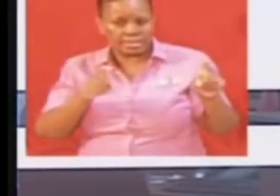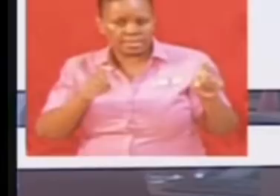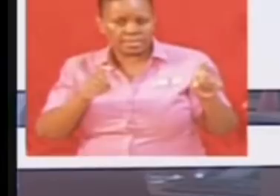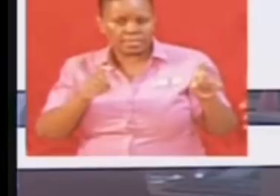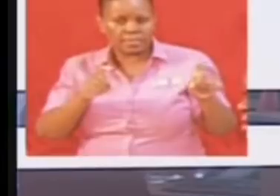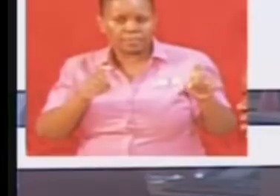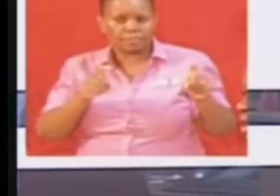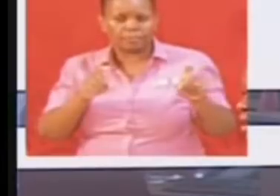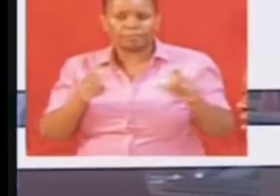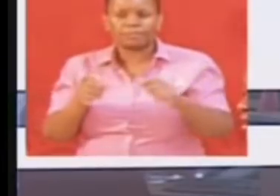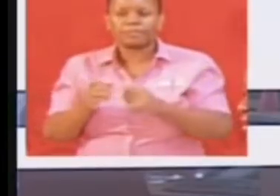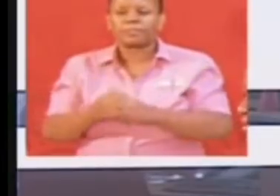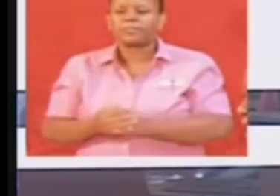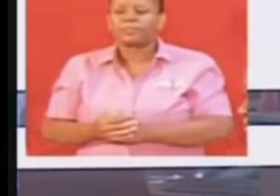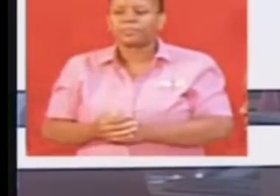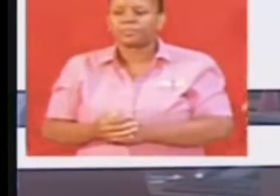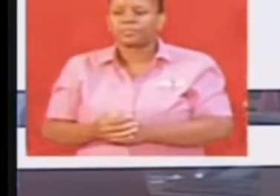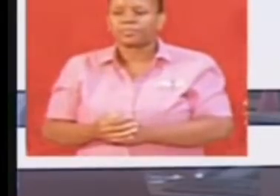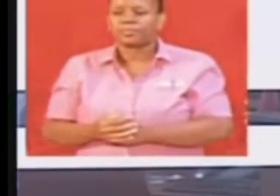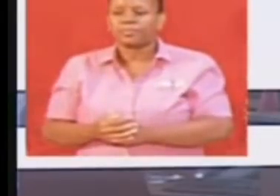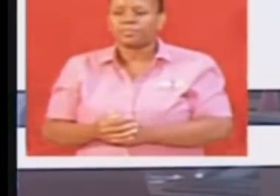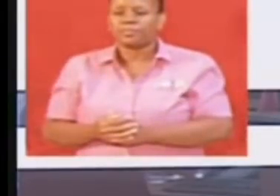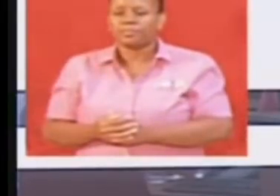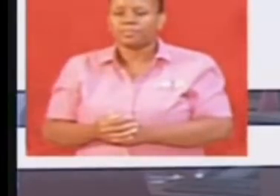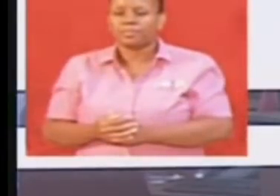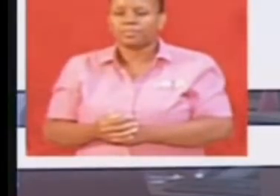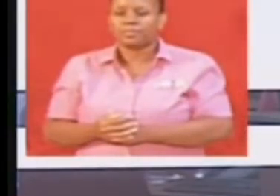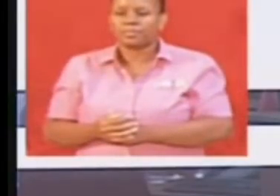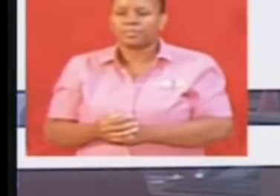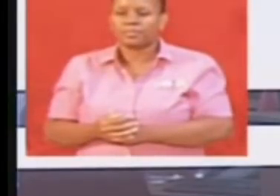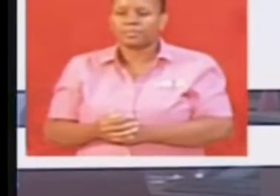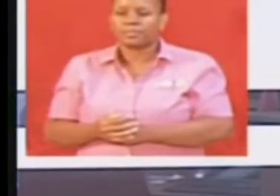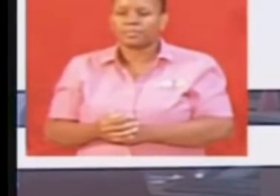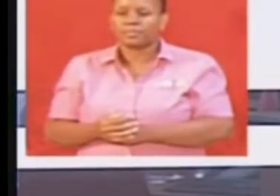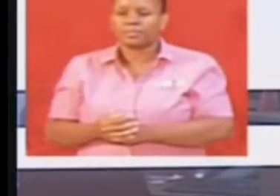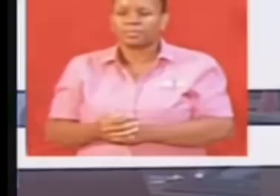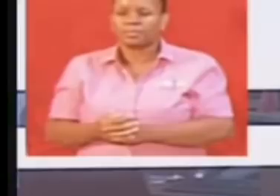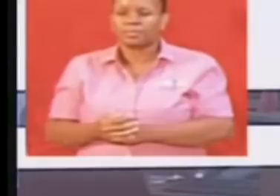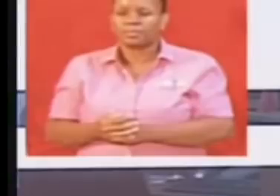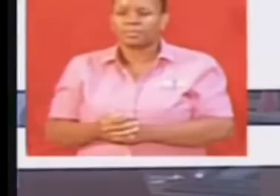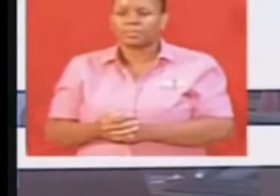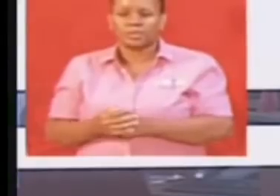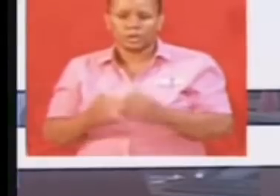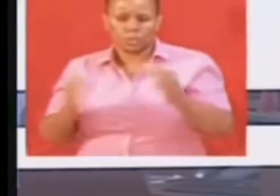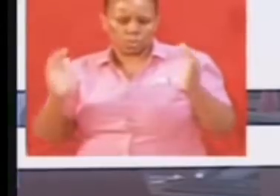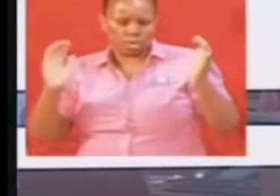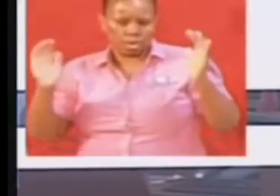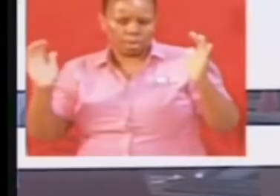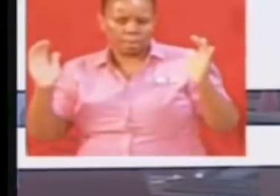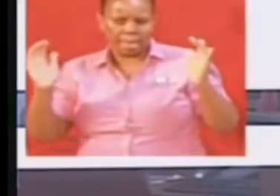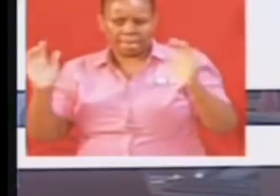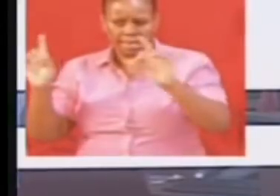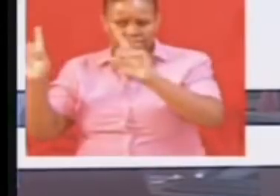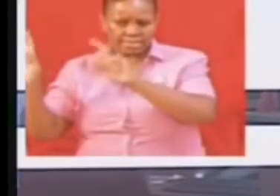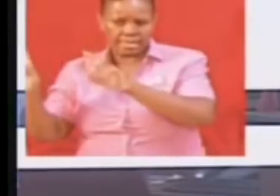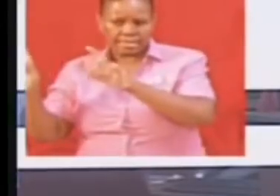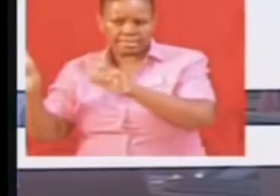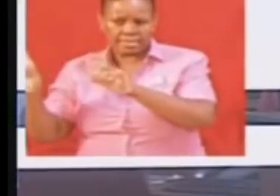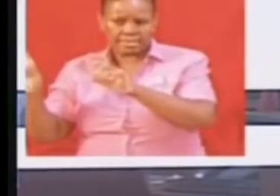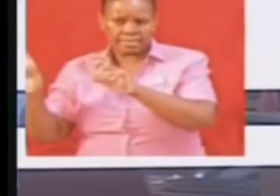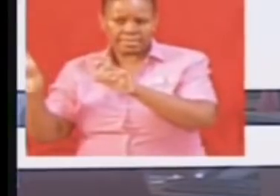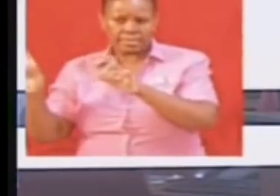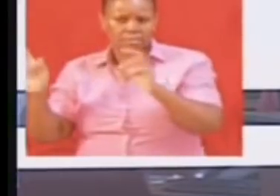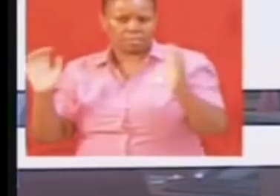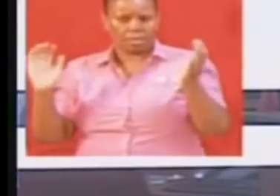and the trend down on the graph are two different things. When we test, we're looking to see how much disease there is